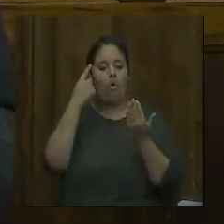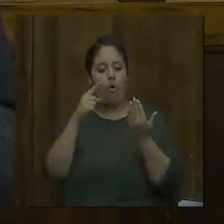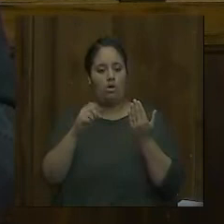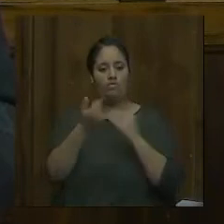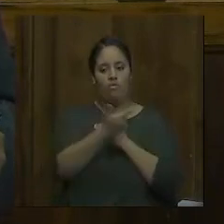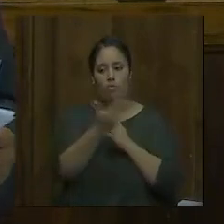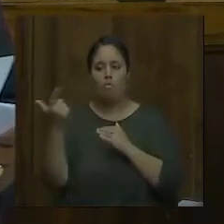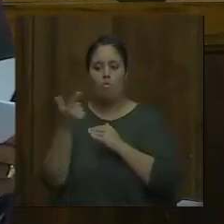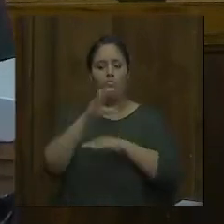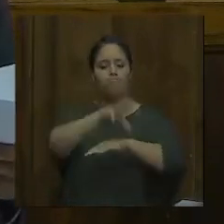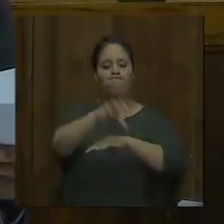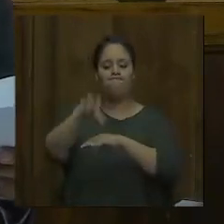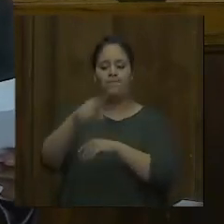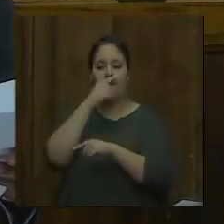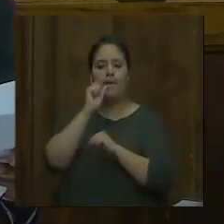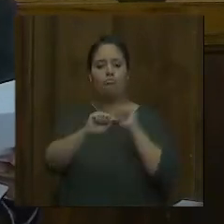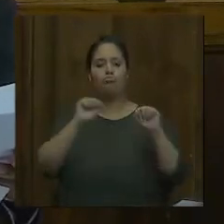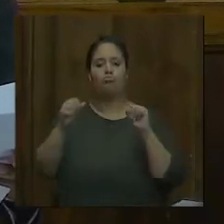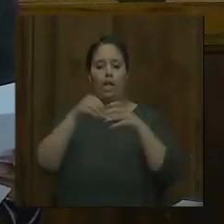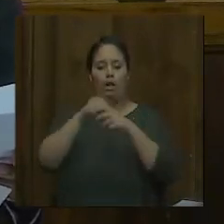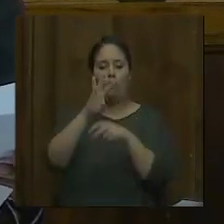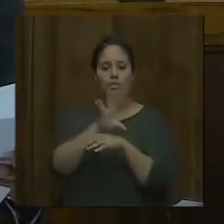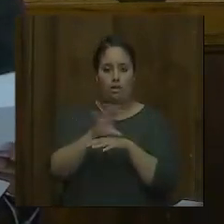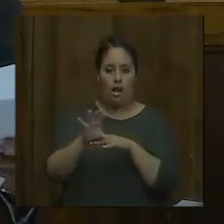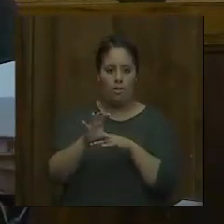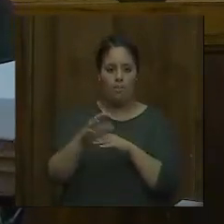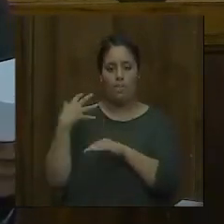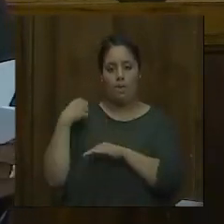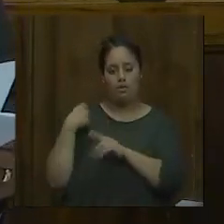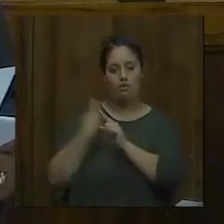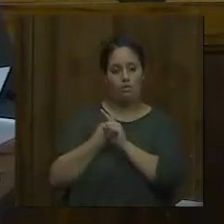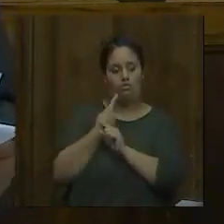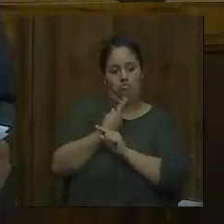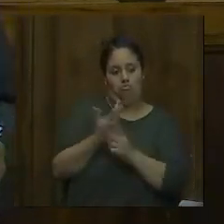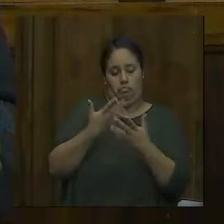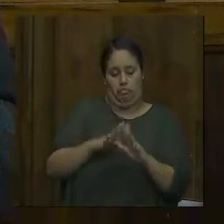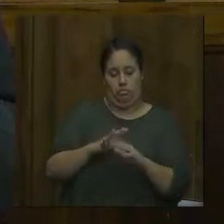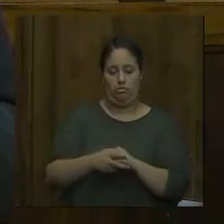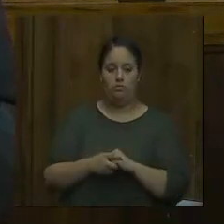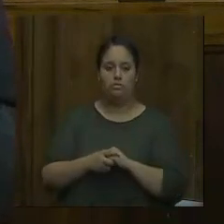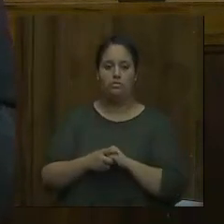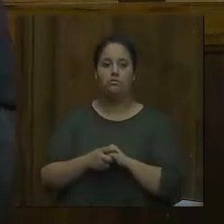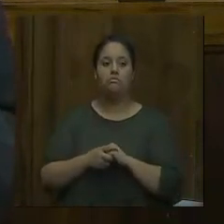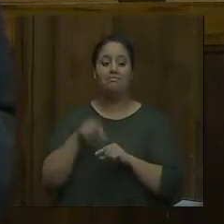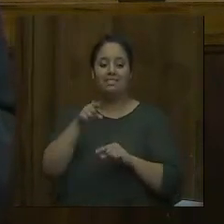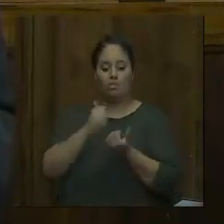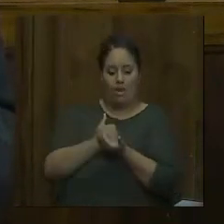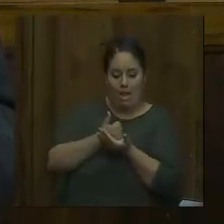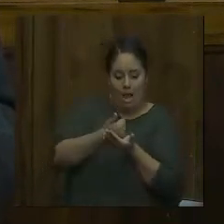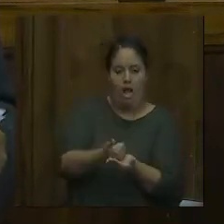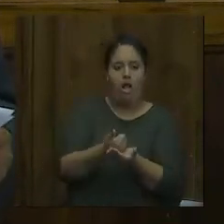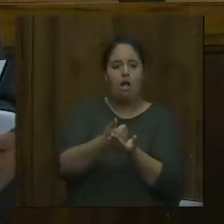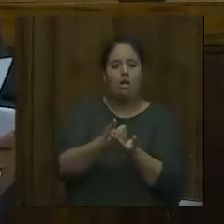offensive geographical names in the Western Cape. The Minister also alluded to that. This will assist in